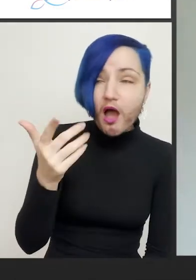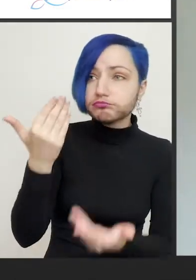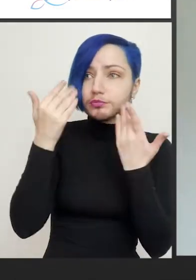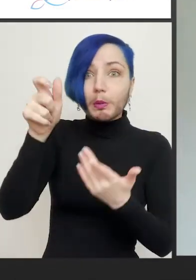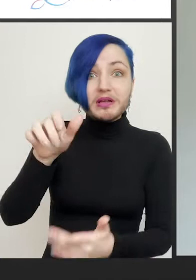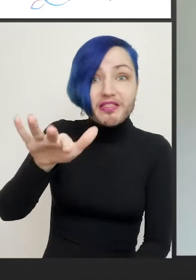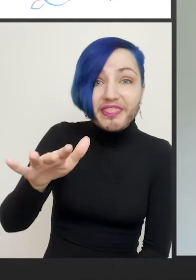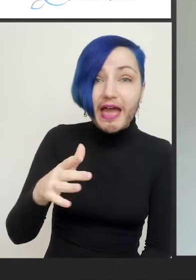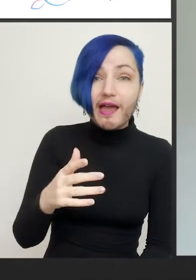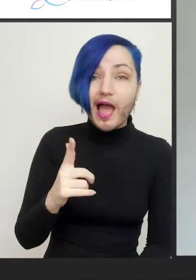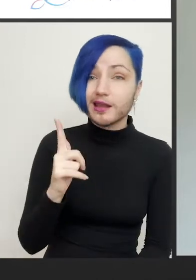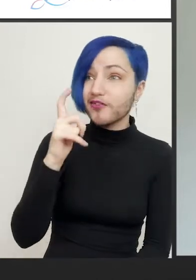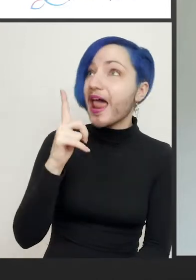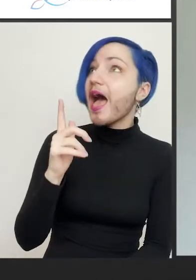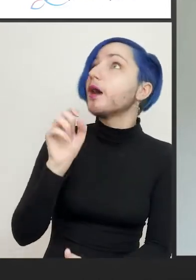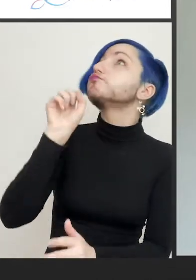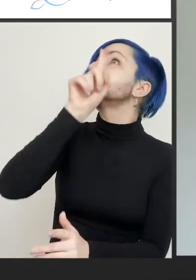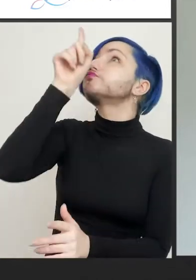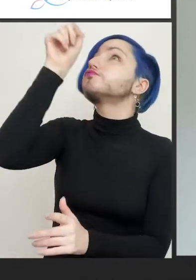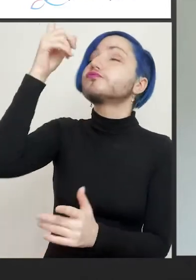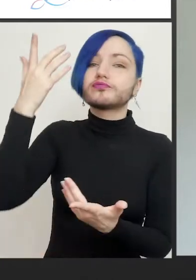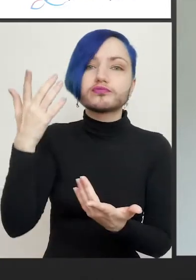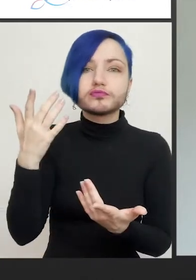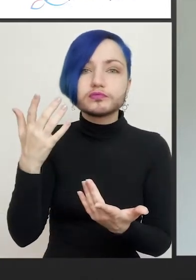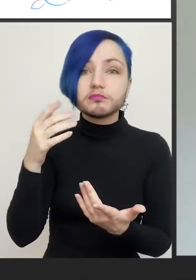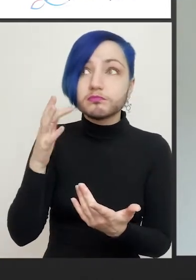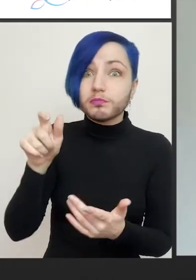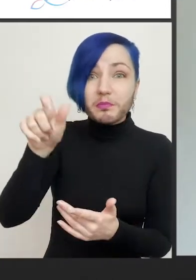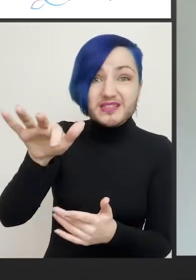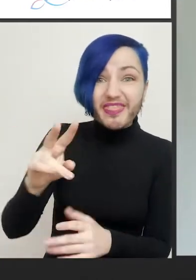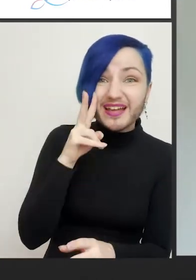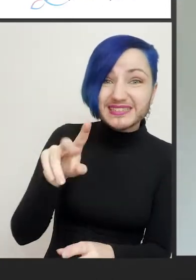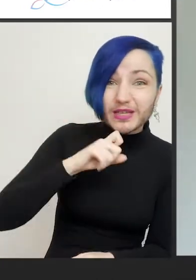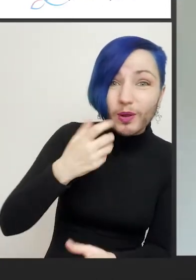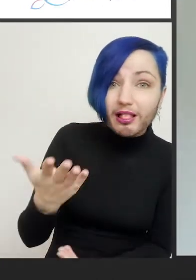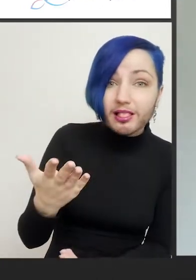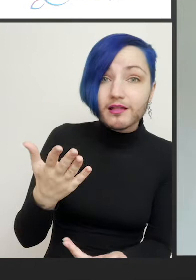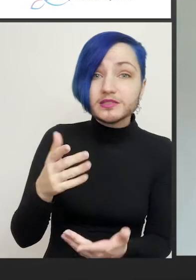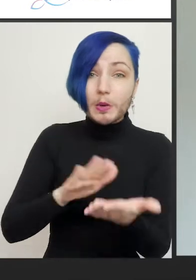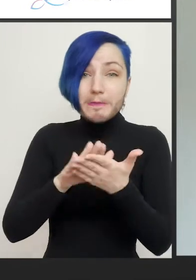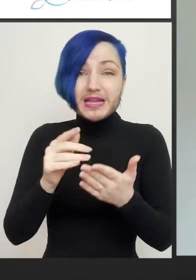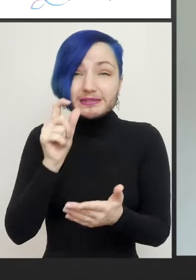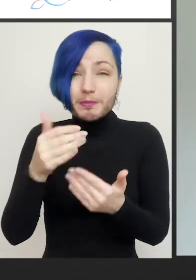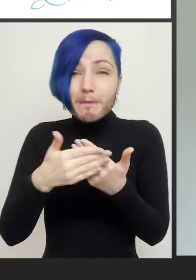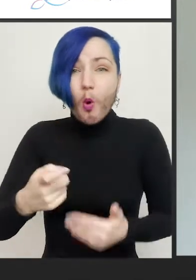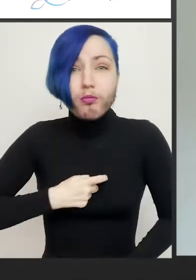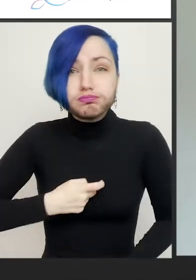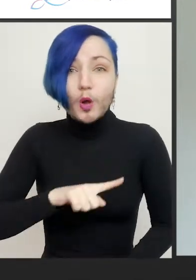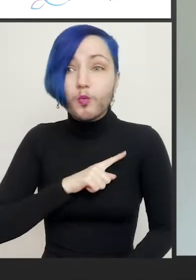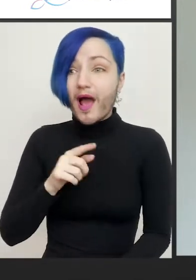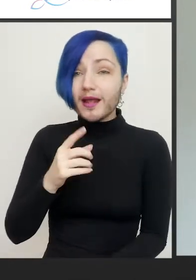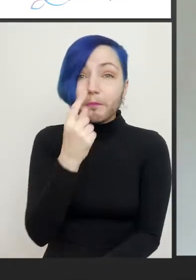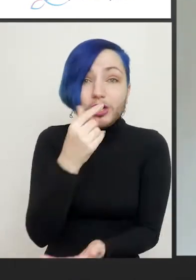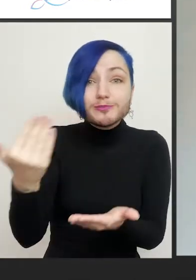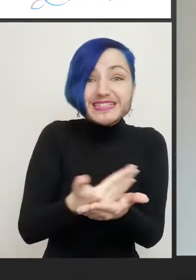flare and you're not sure anyone's going to see you. And in some ways that could be more anxiety inducing, because you can almost see potential salvation, but it's not there.